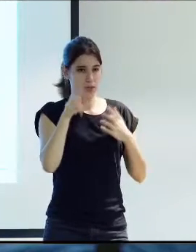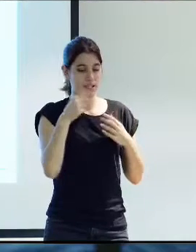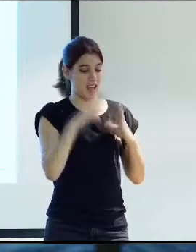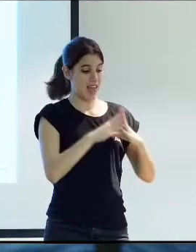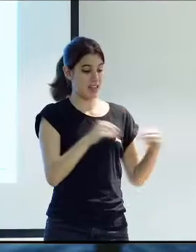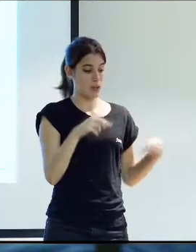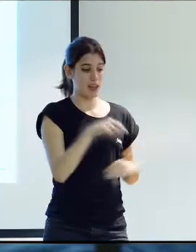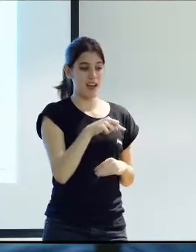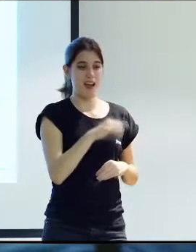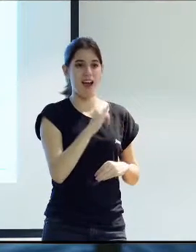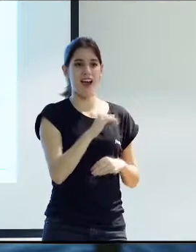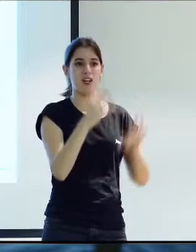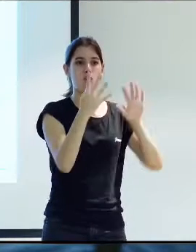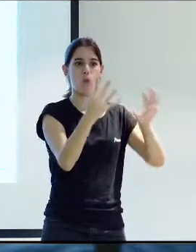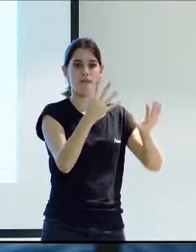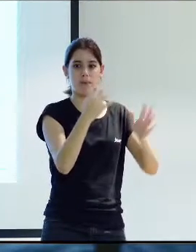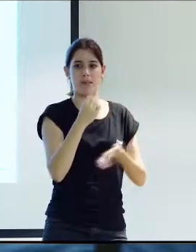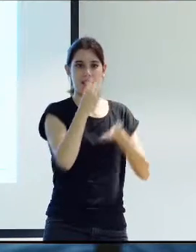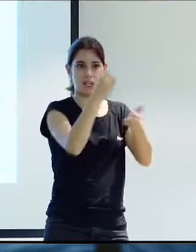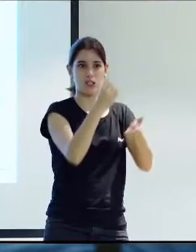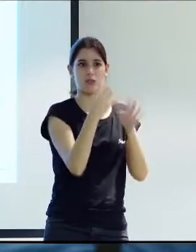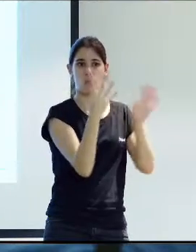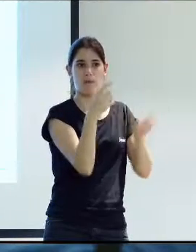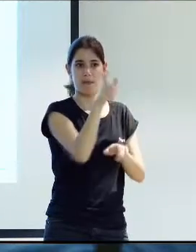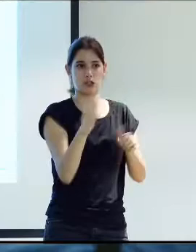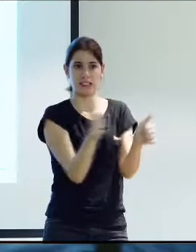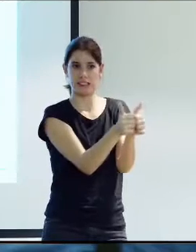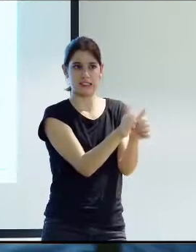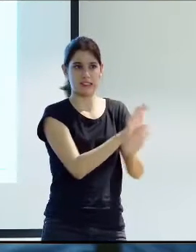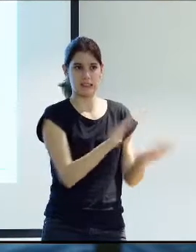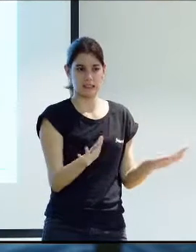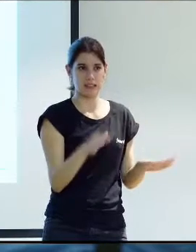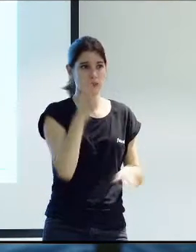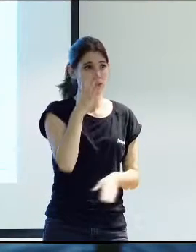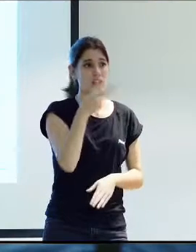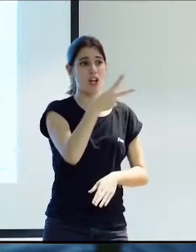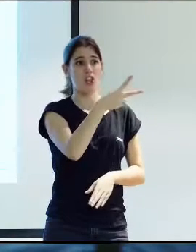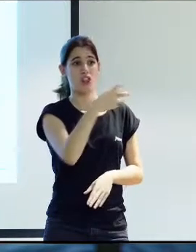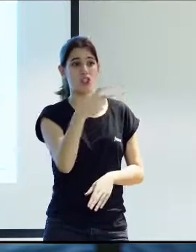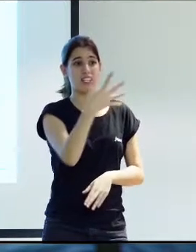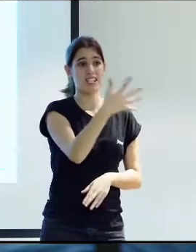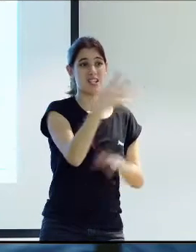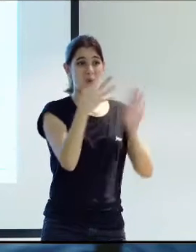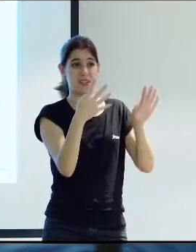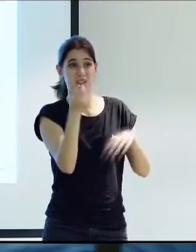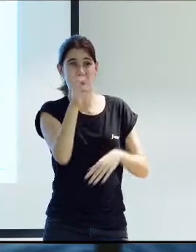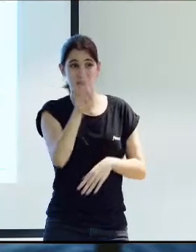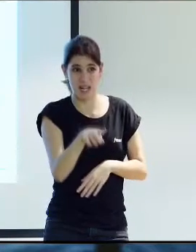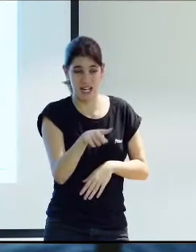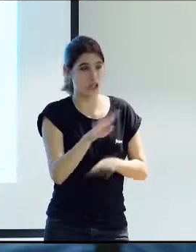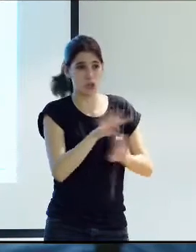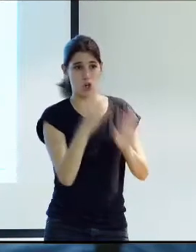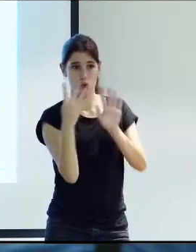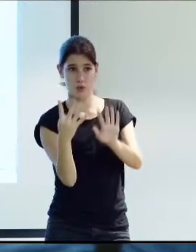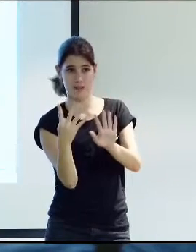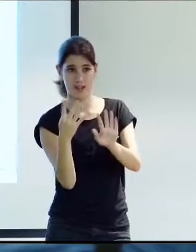Andalusia, there are 9 provisions for personal assistance of more than 259,000. And